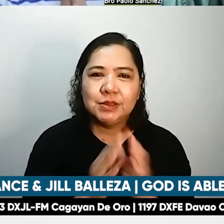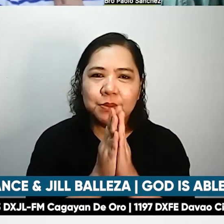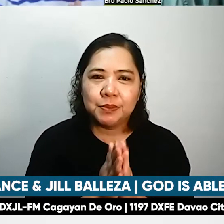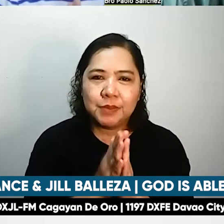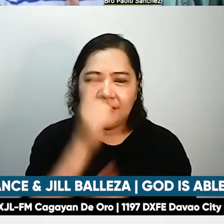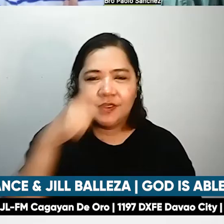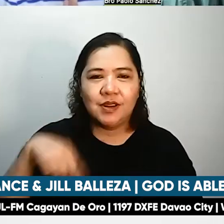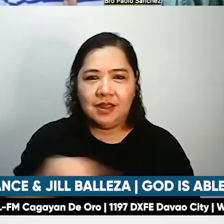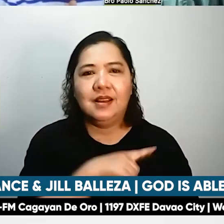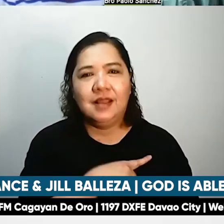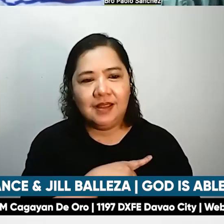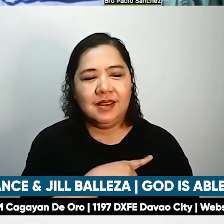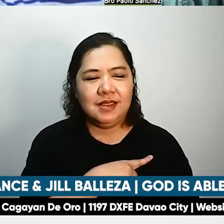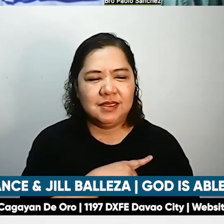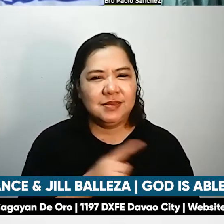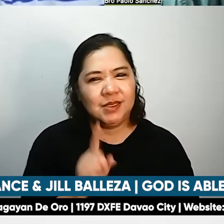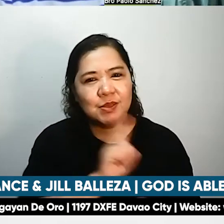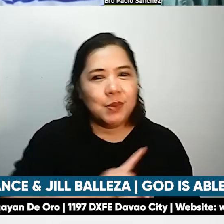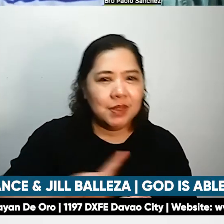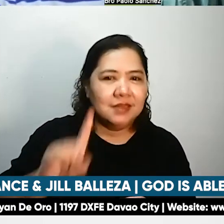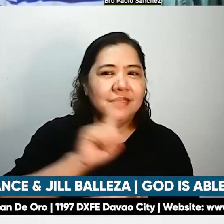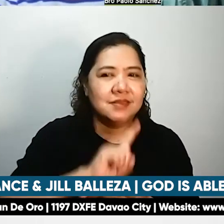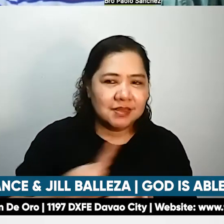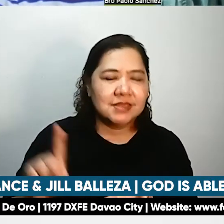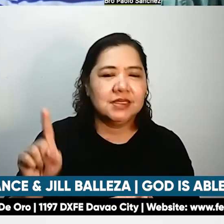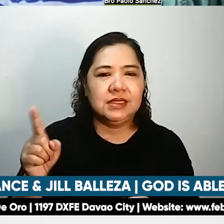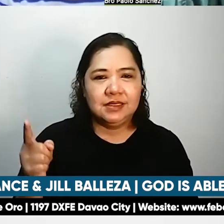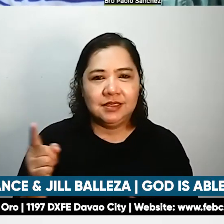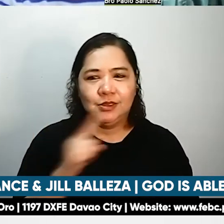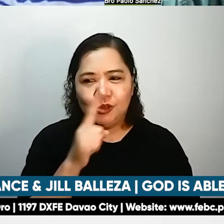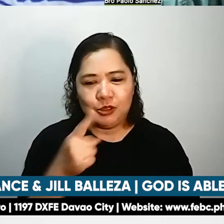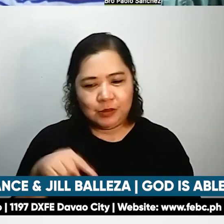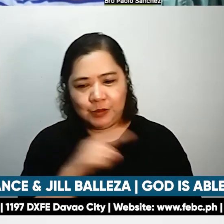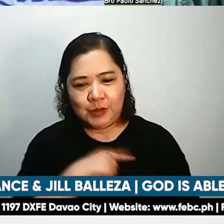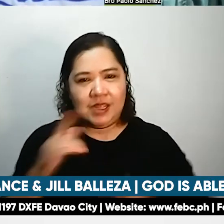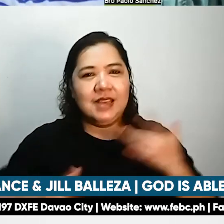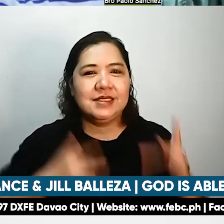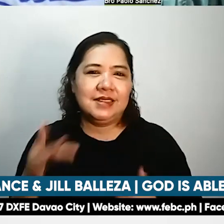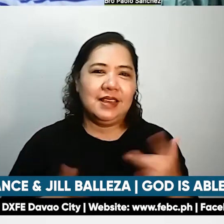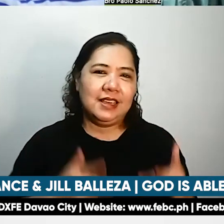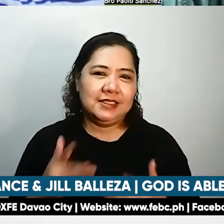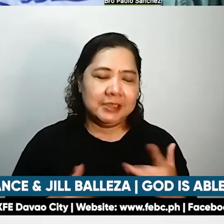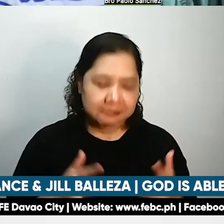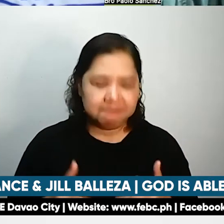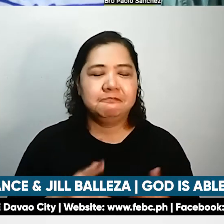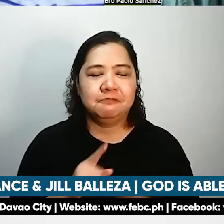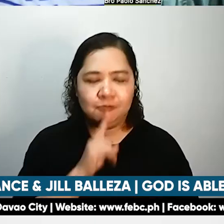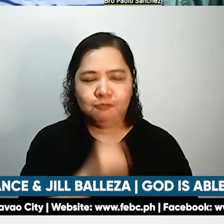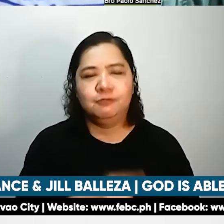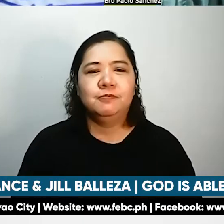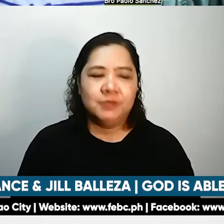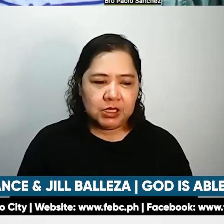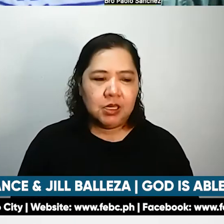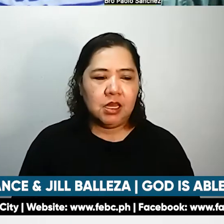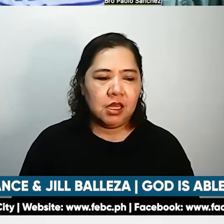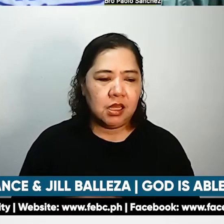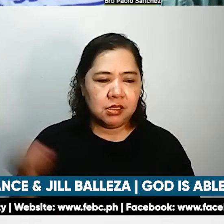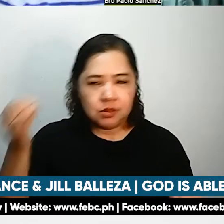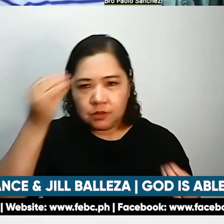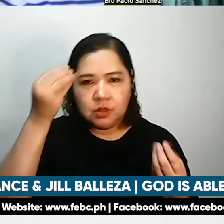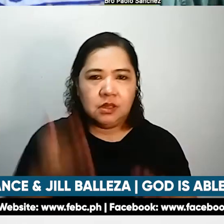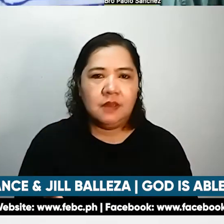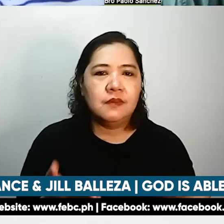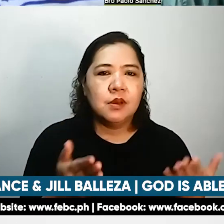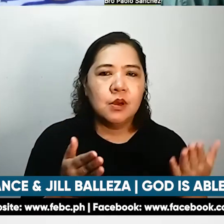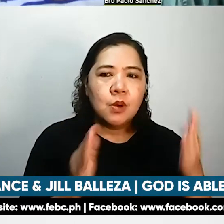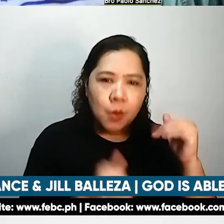yung weekly na yan kasi sobrang excited po talaga kami sobrang sobrang excited kami to give hope and also to